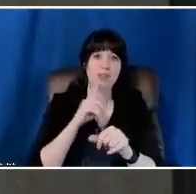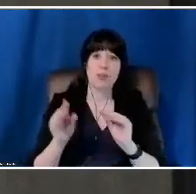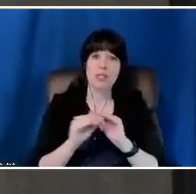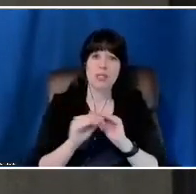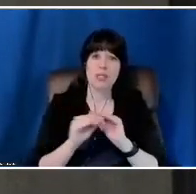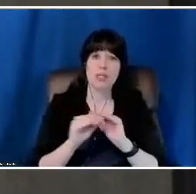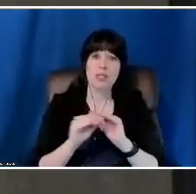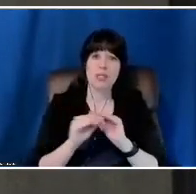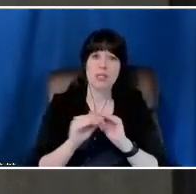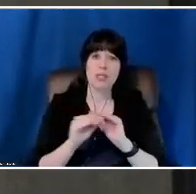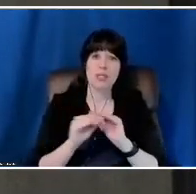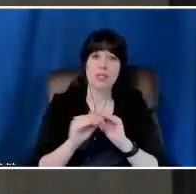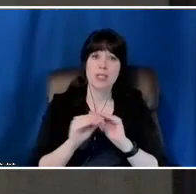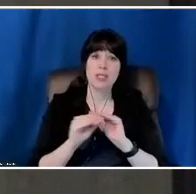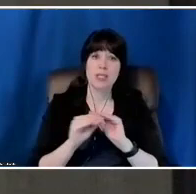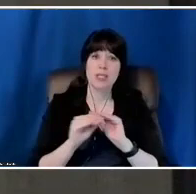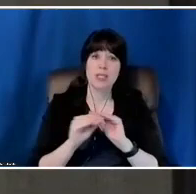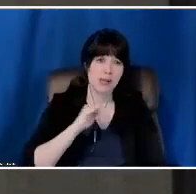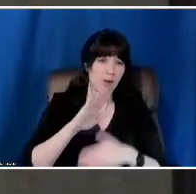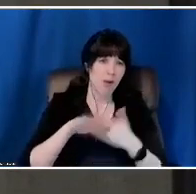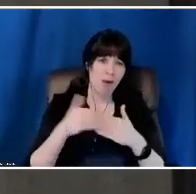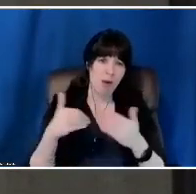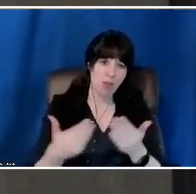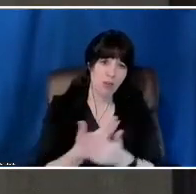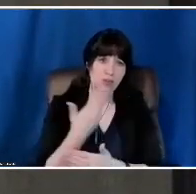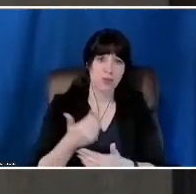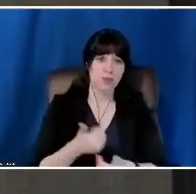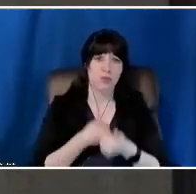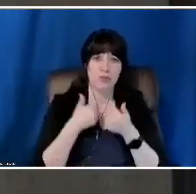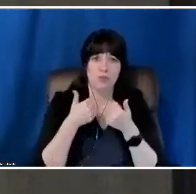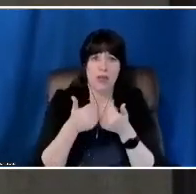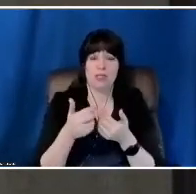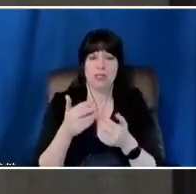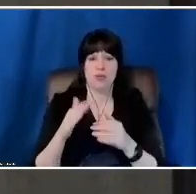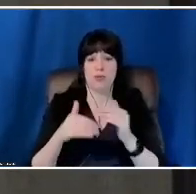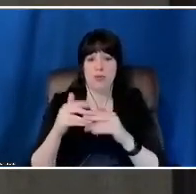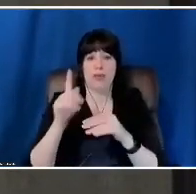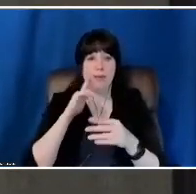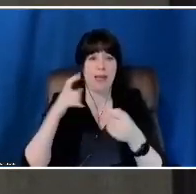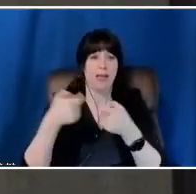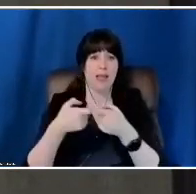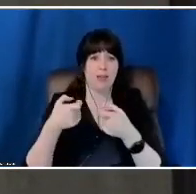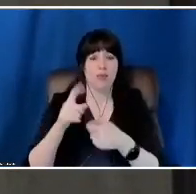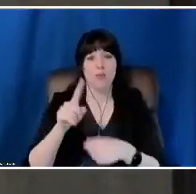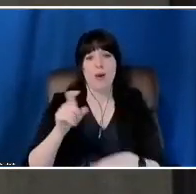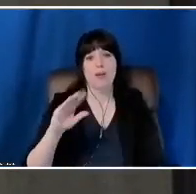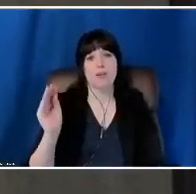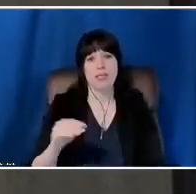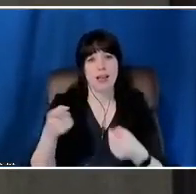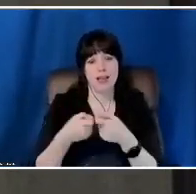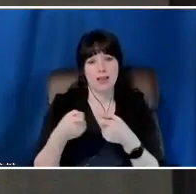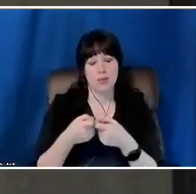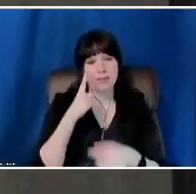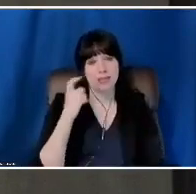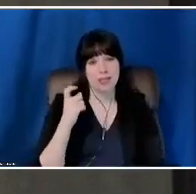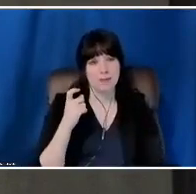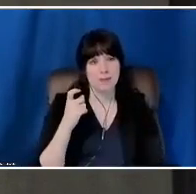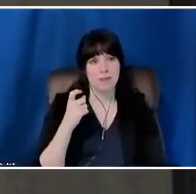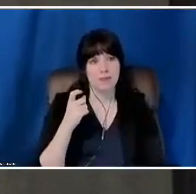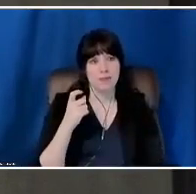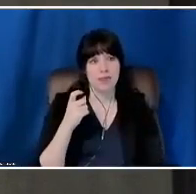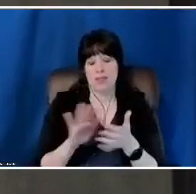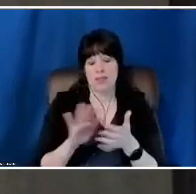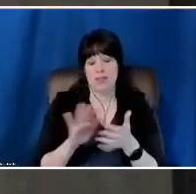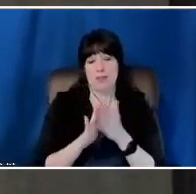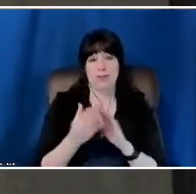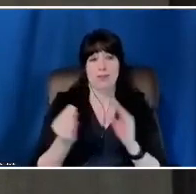new residential buildings be electric, 100% electric, because the electric system is getting cleaner, but the